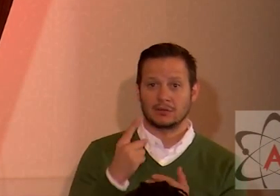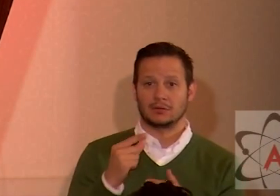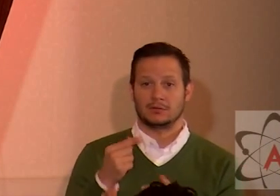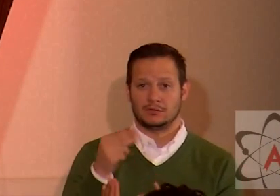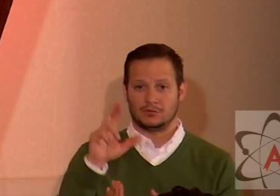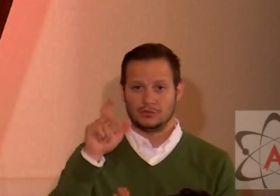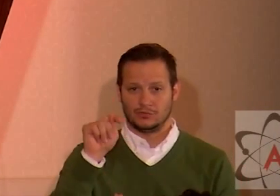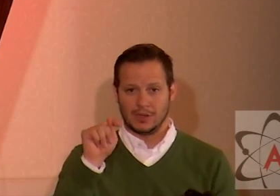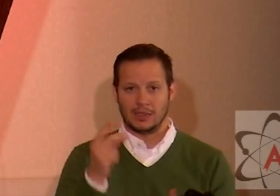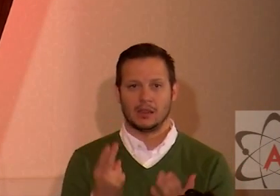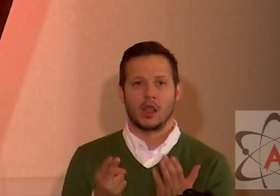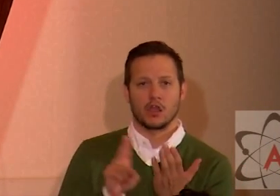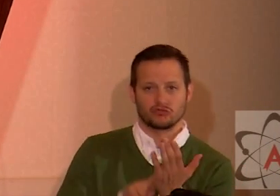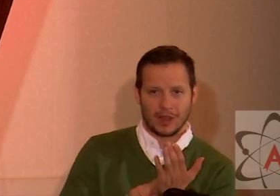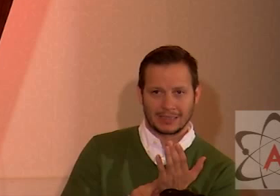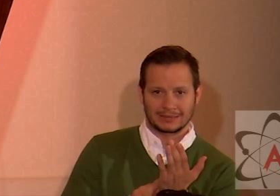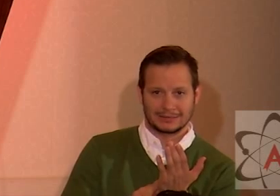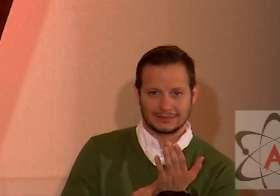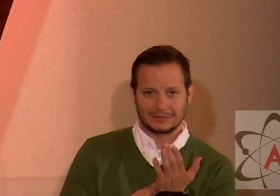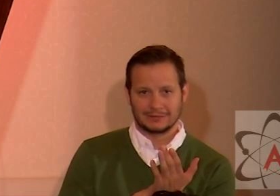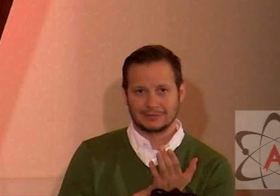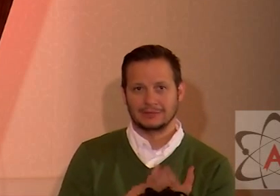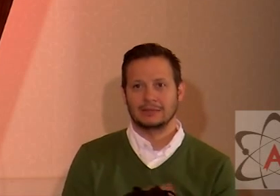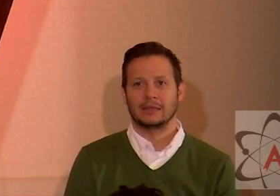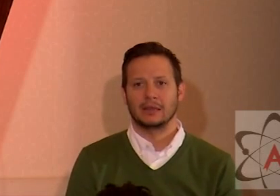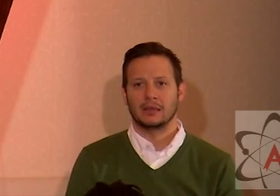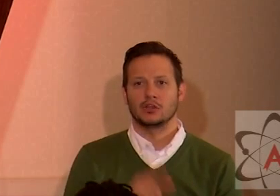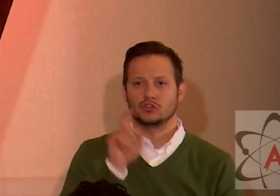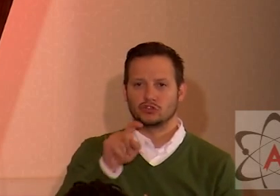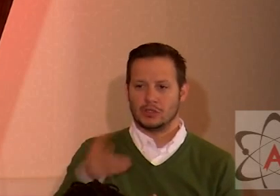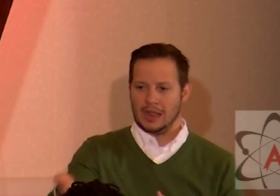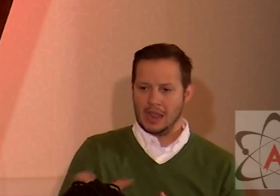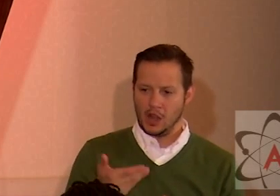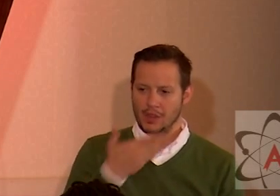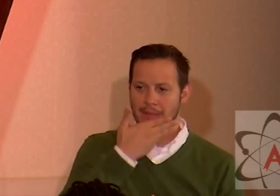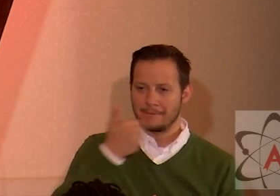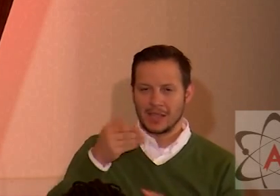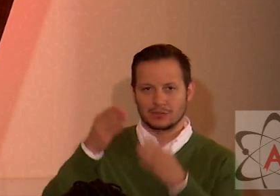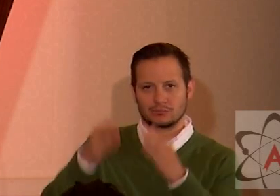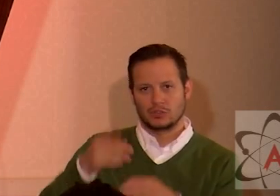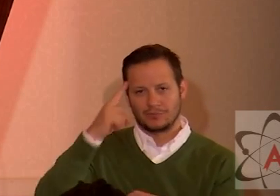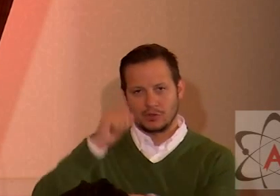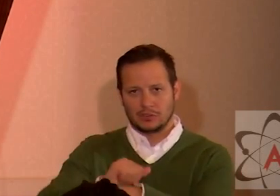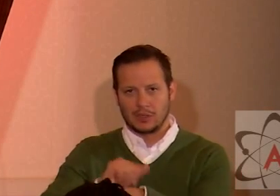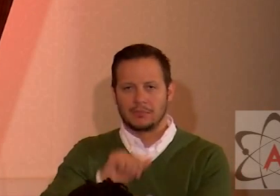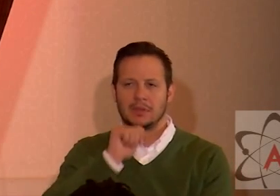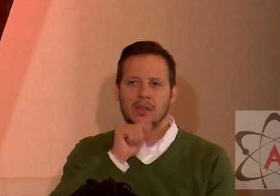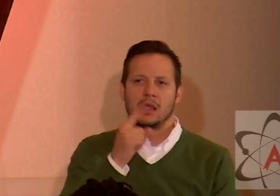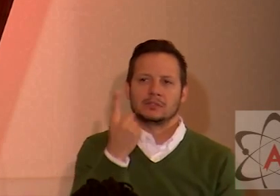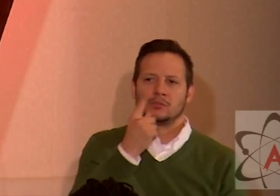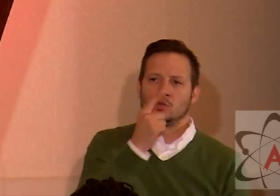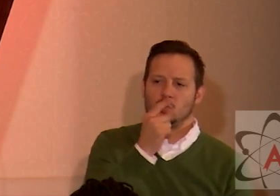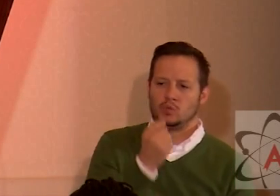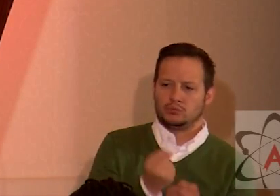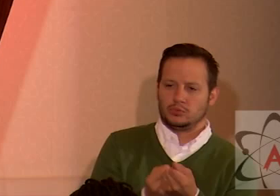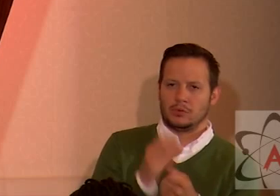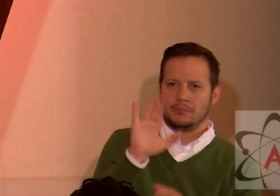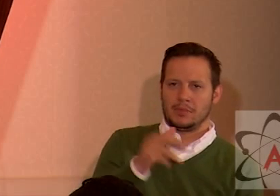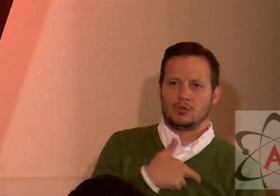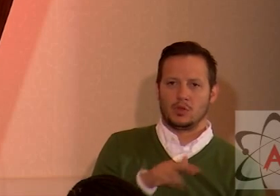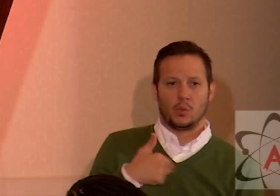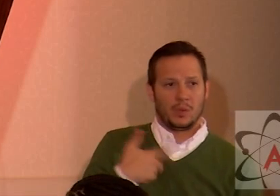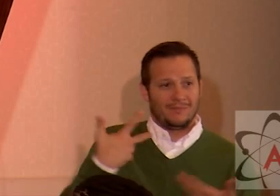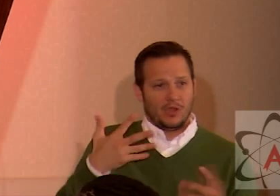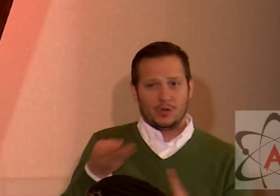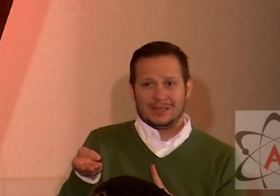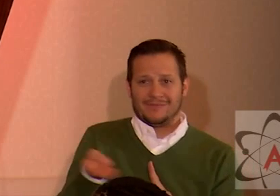best person for the job, not a person that's favored by your religion. So we've already convinced the